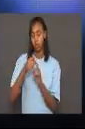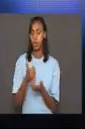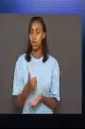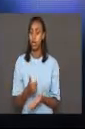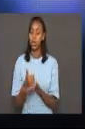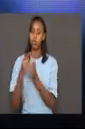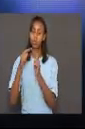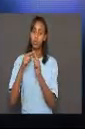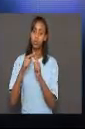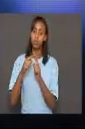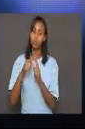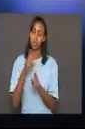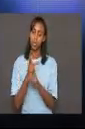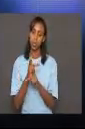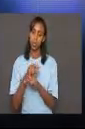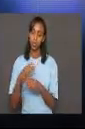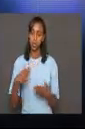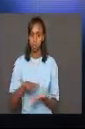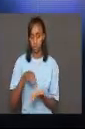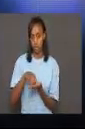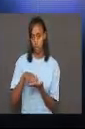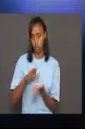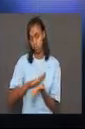help keep the towns clean.